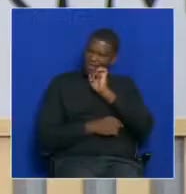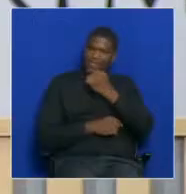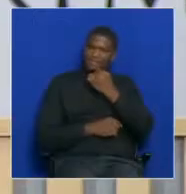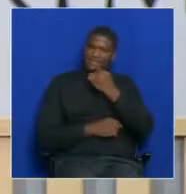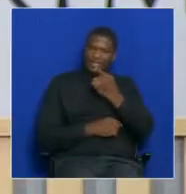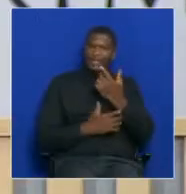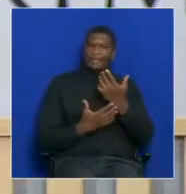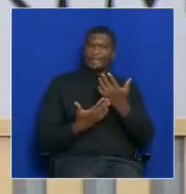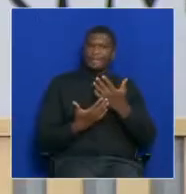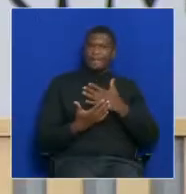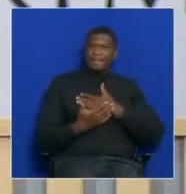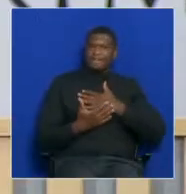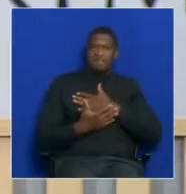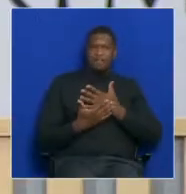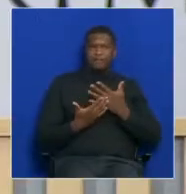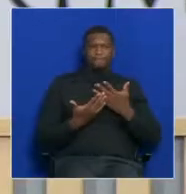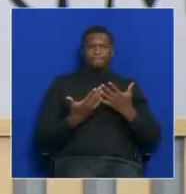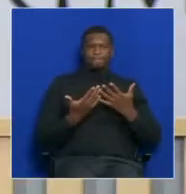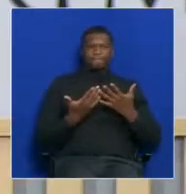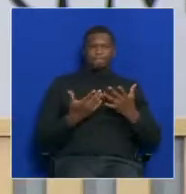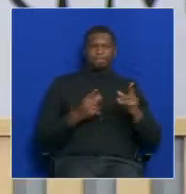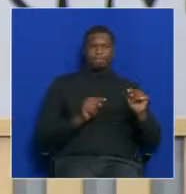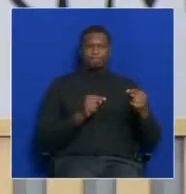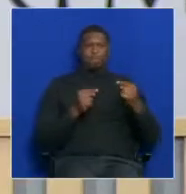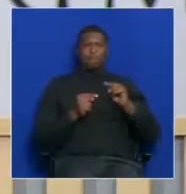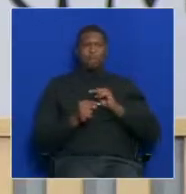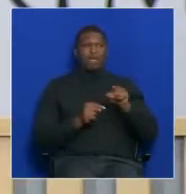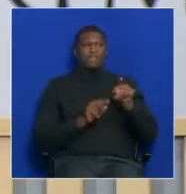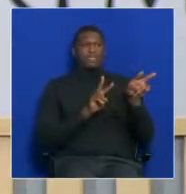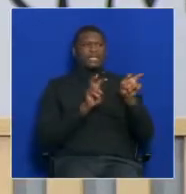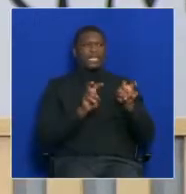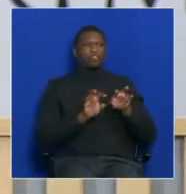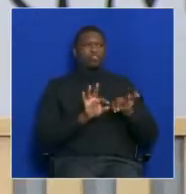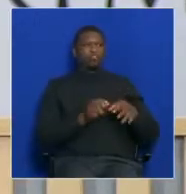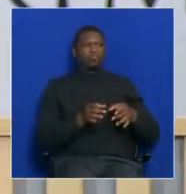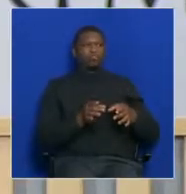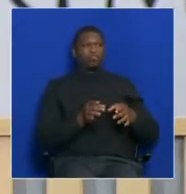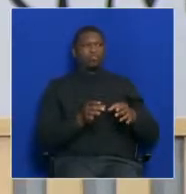umbrage why those issues were raised. So